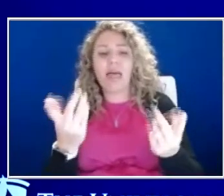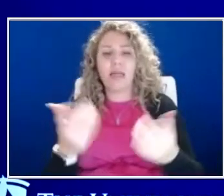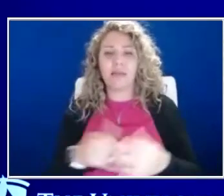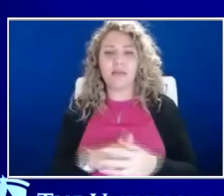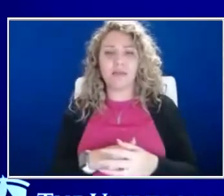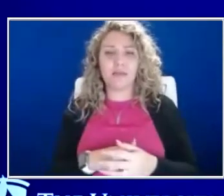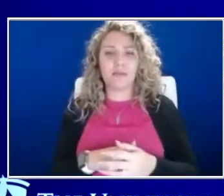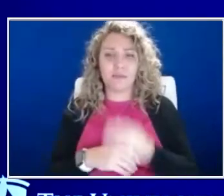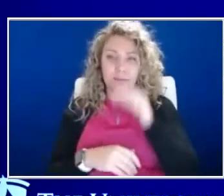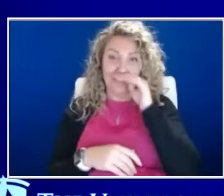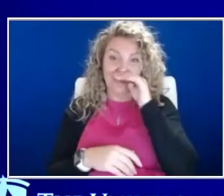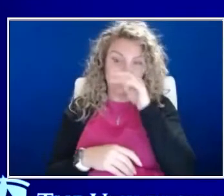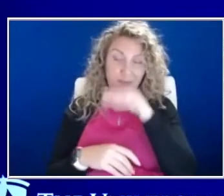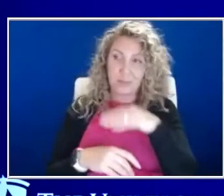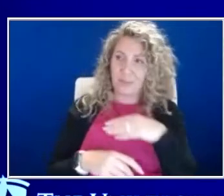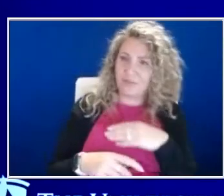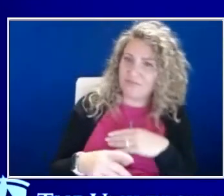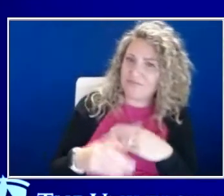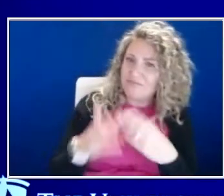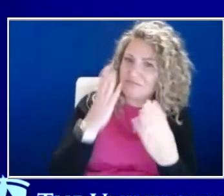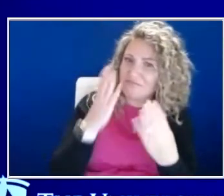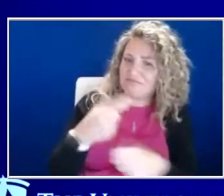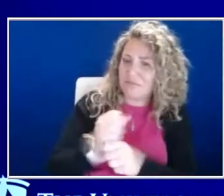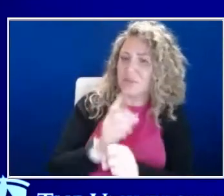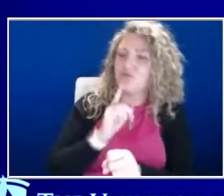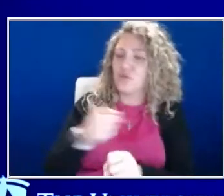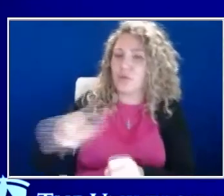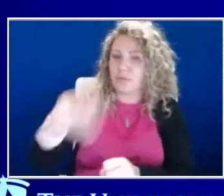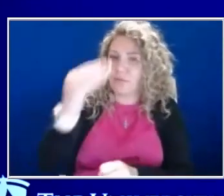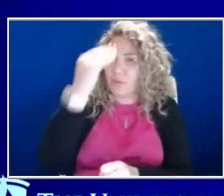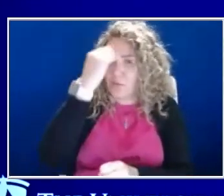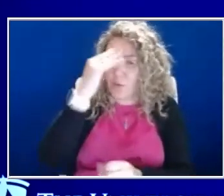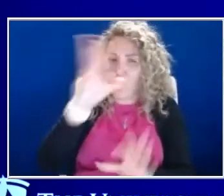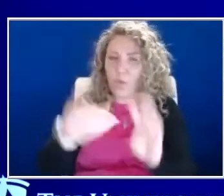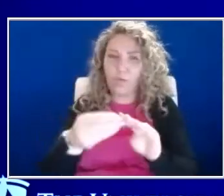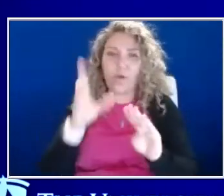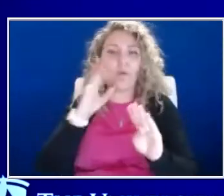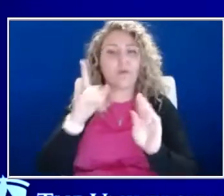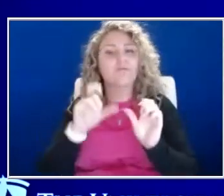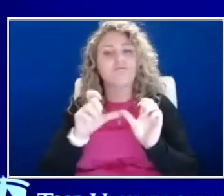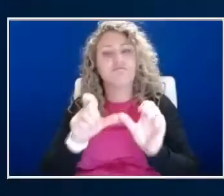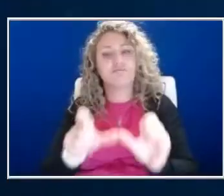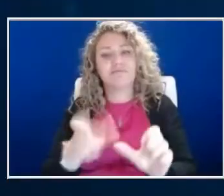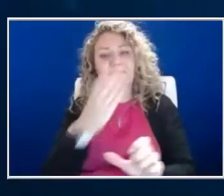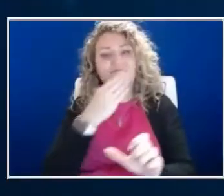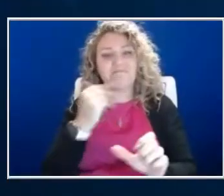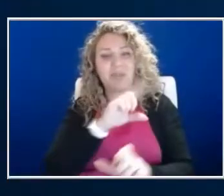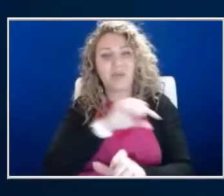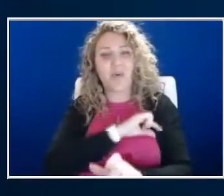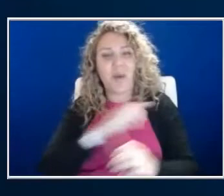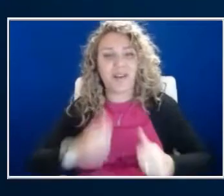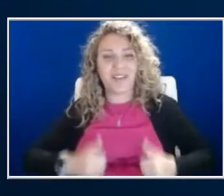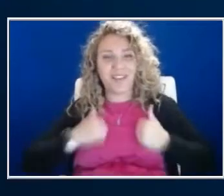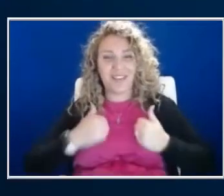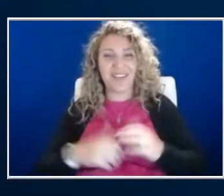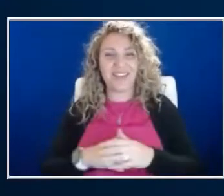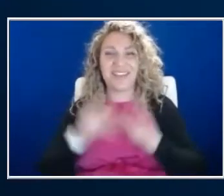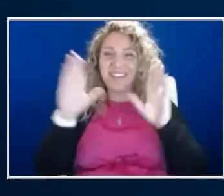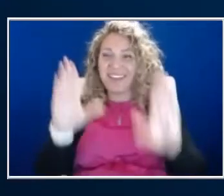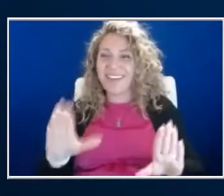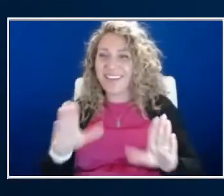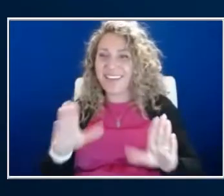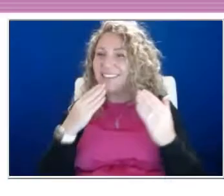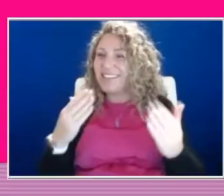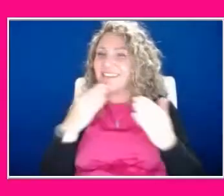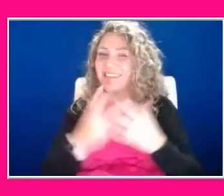their case to do those things, because overall it will continue to lead to a better quality of life. Great. Dr. Hawkinson, thank you so